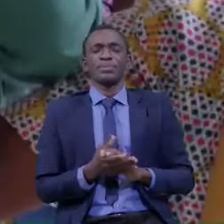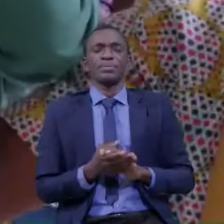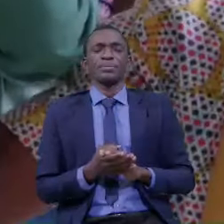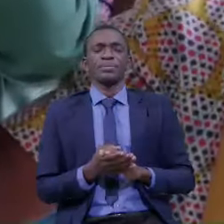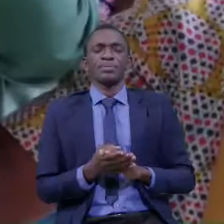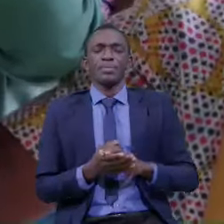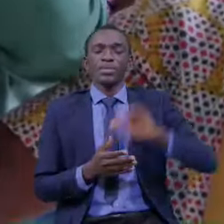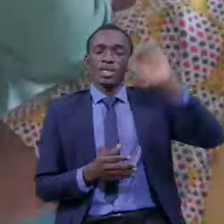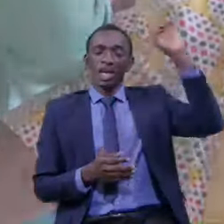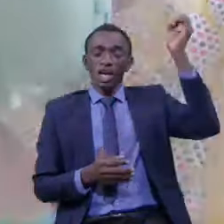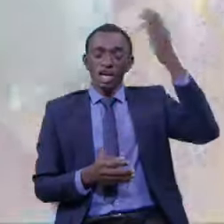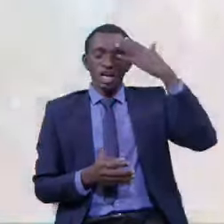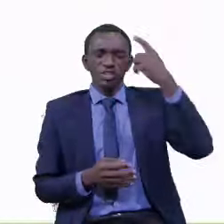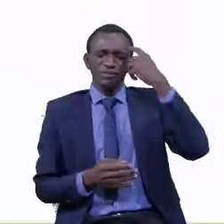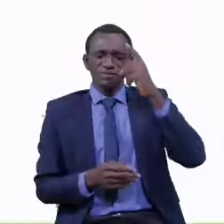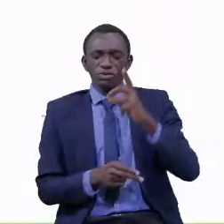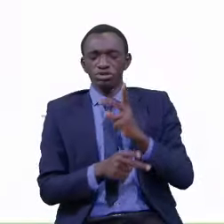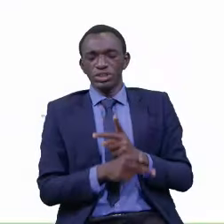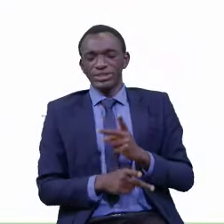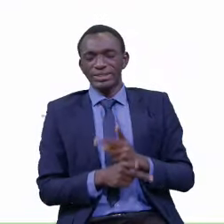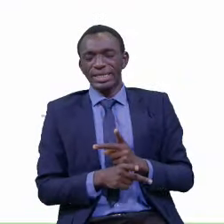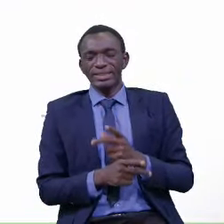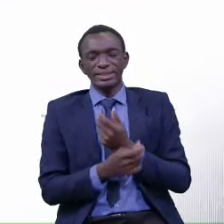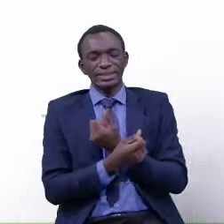Grace for sustained salvation.